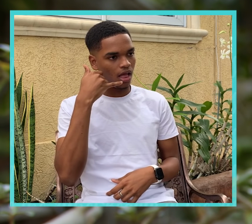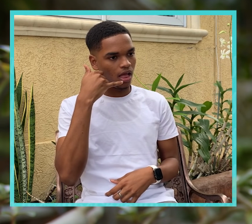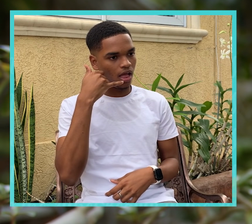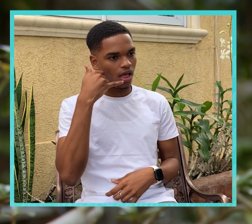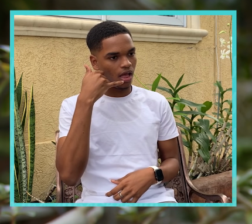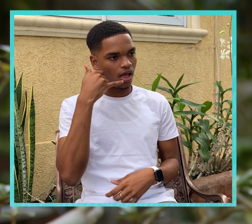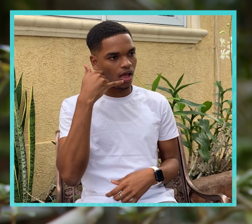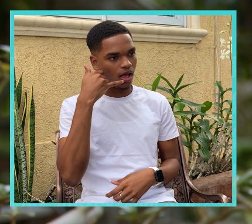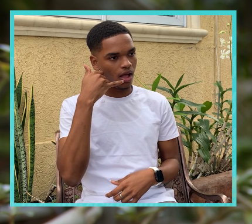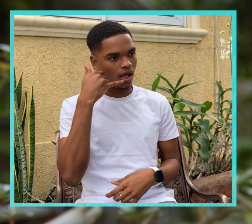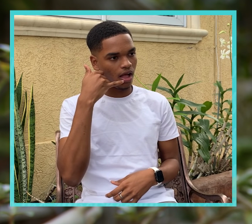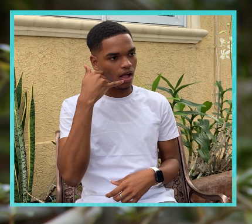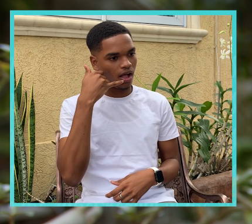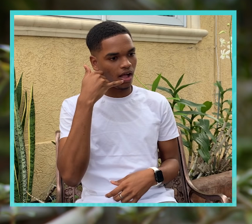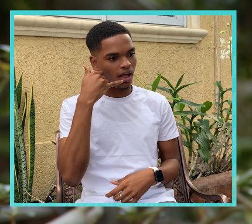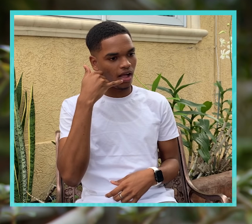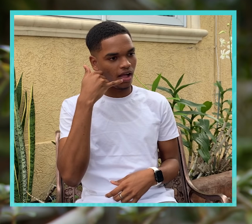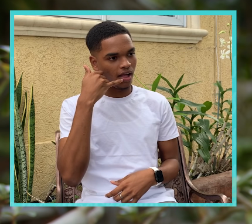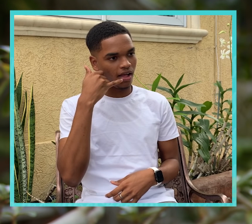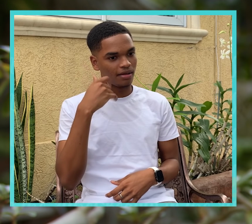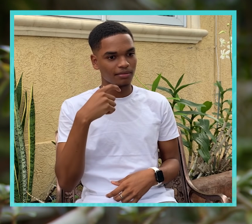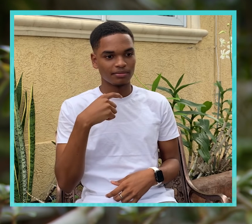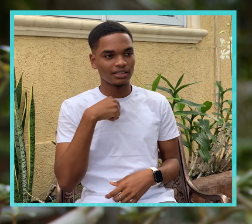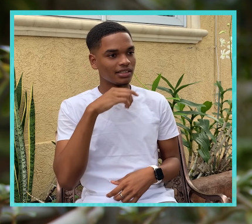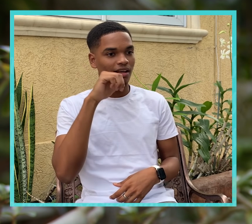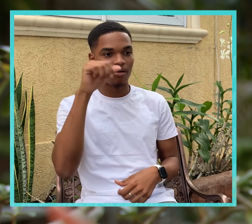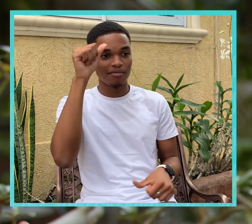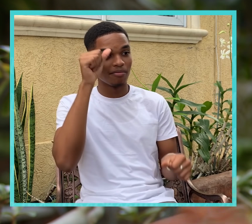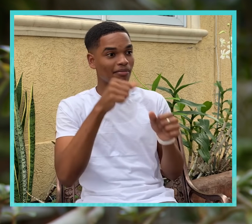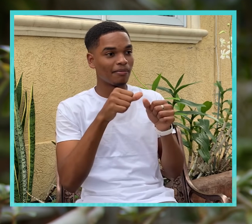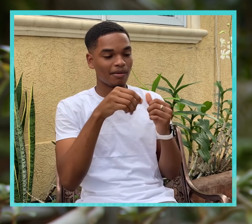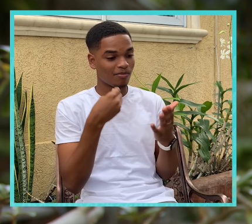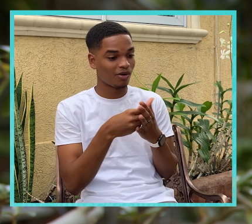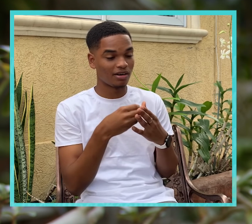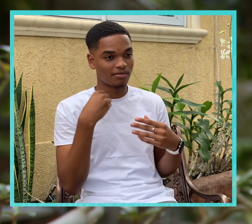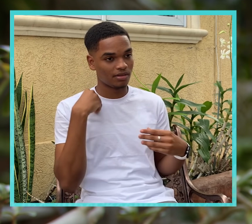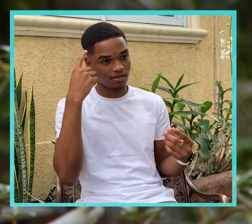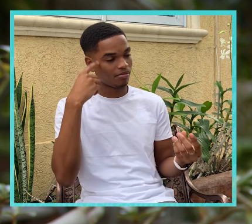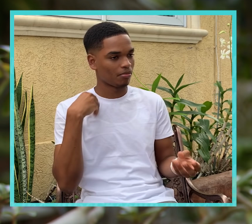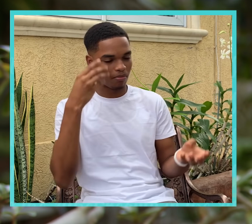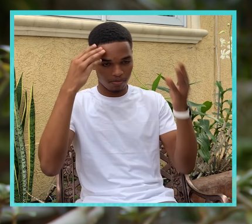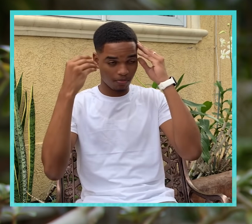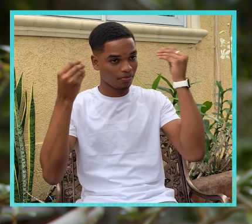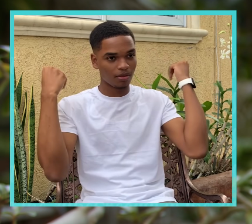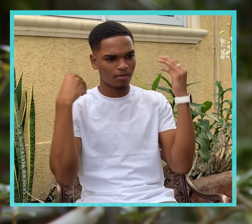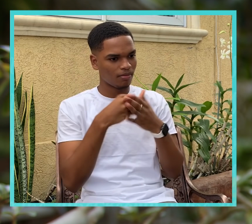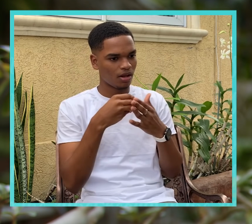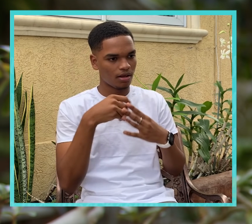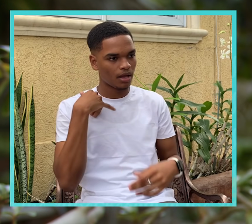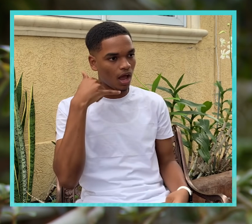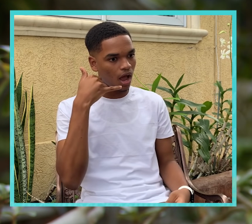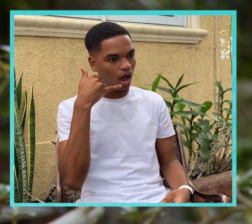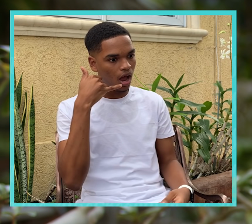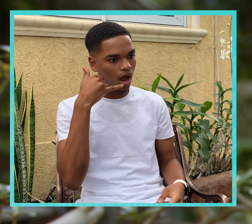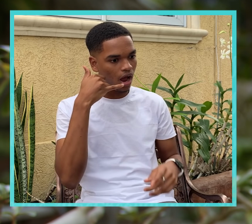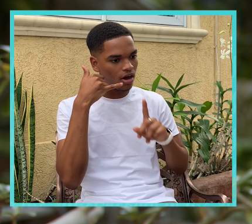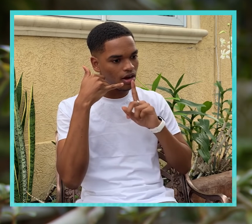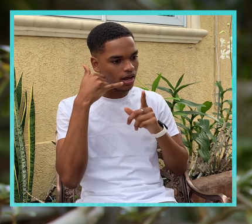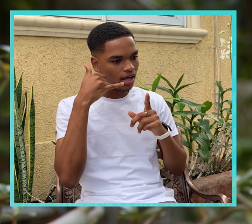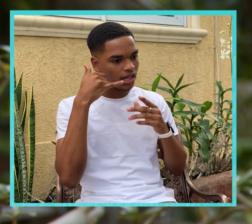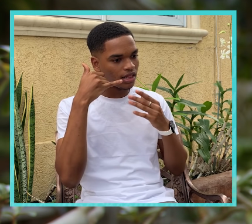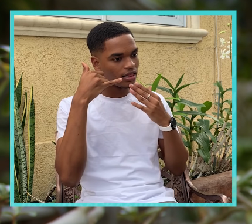just went, I didn't even remember the money. Honestly, the money was like, I was like, really? Thank you.